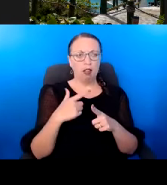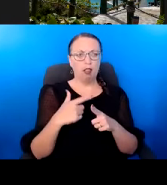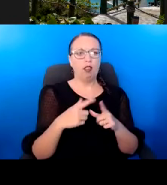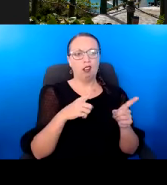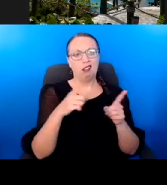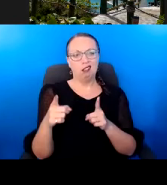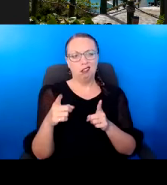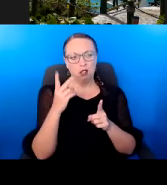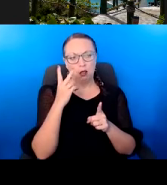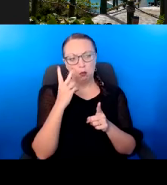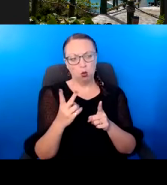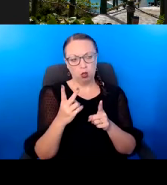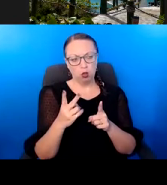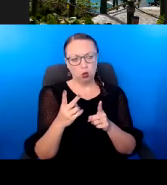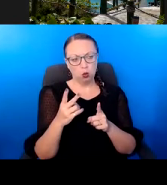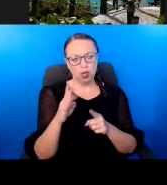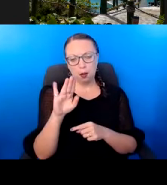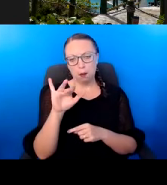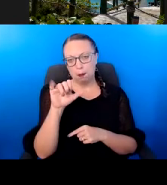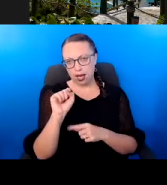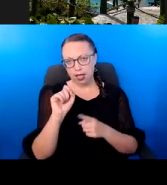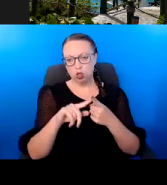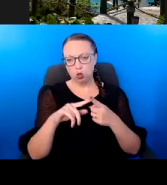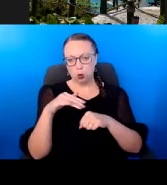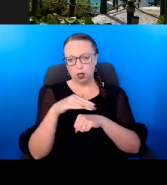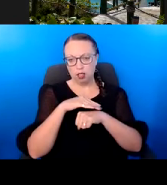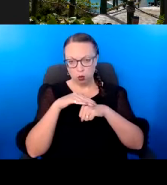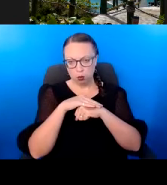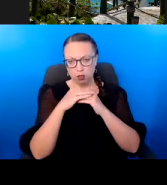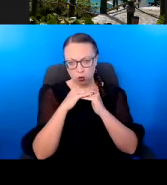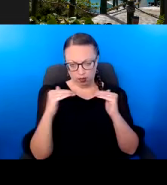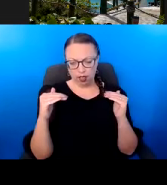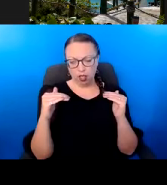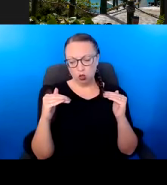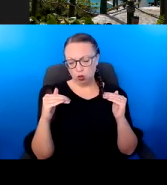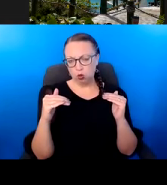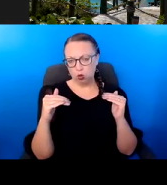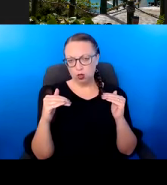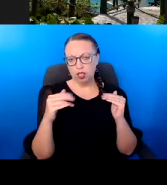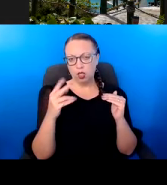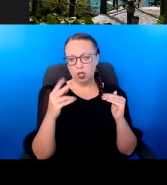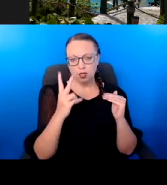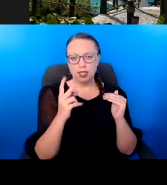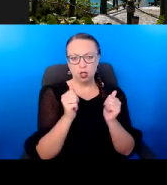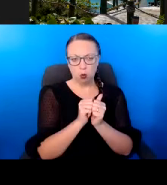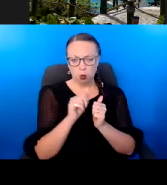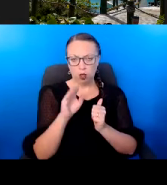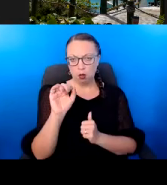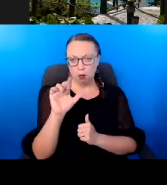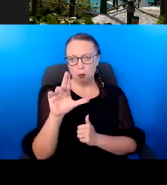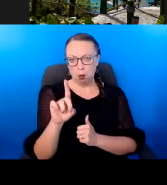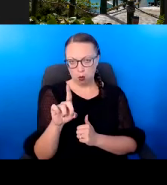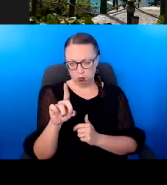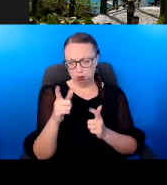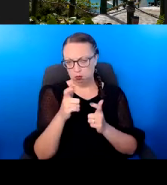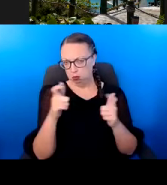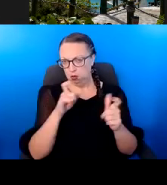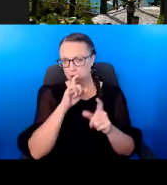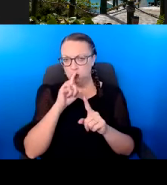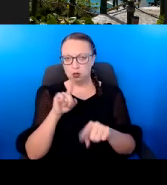that bias towards the superficial layers that I just claimed that one sees with bold. Huge response superficially